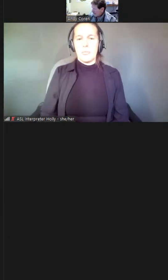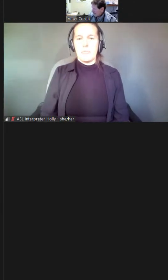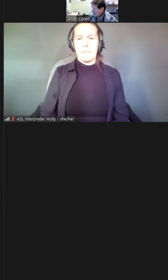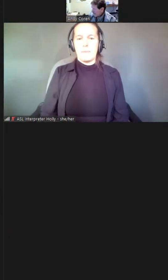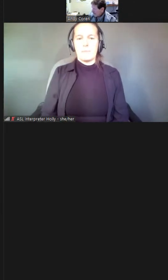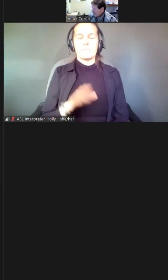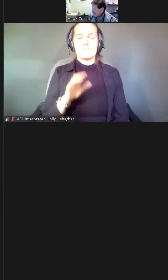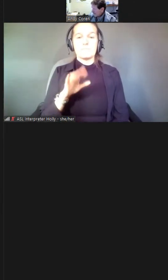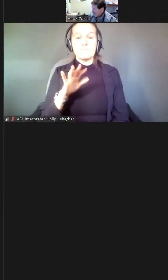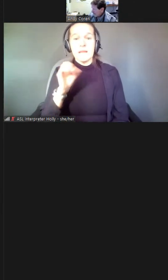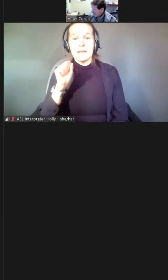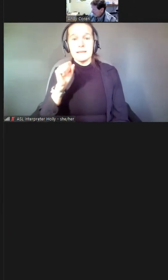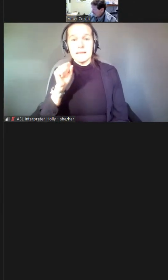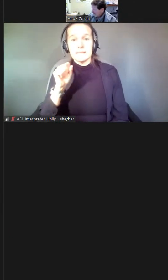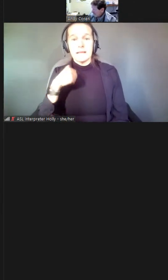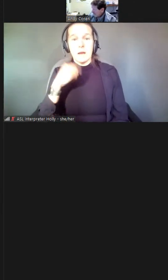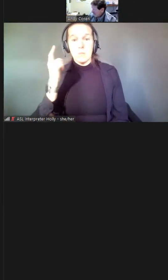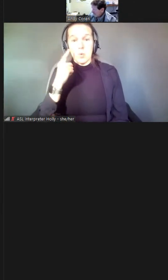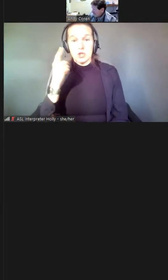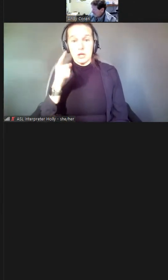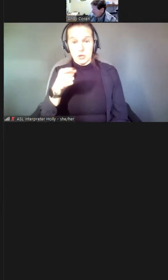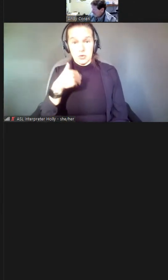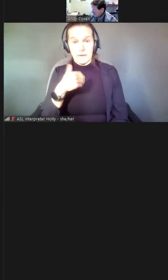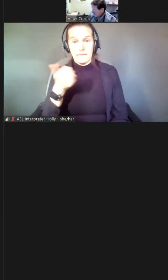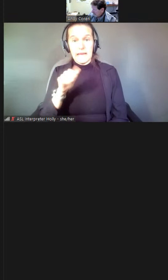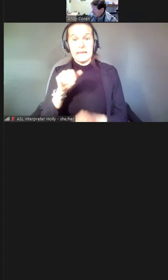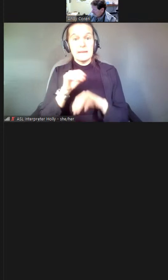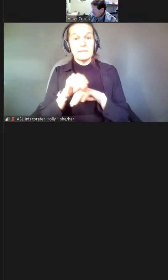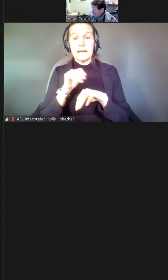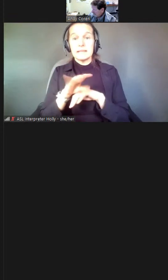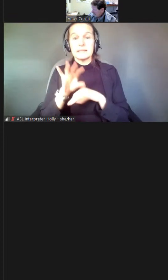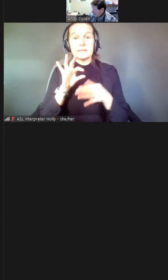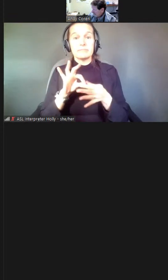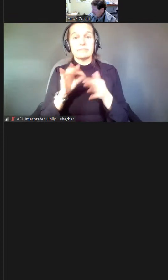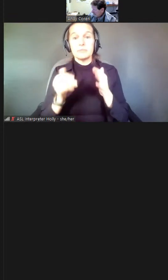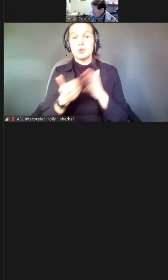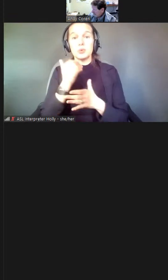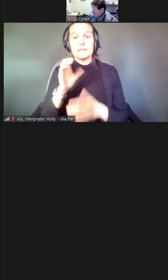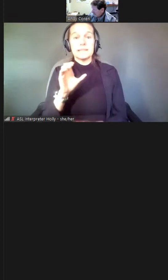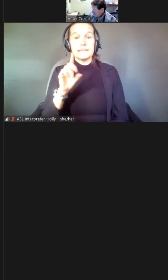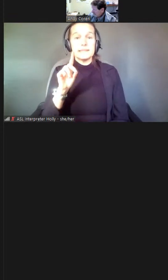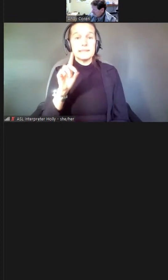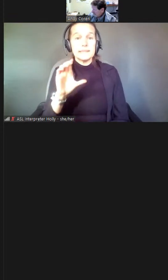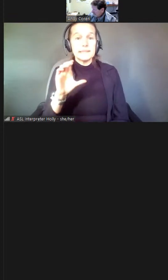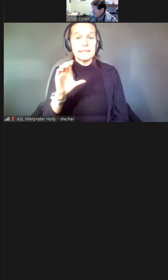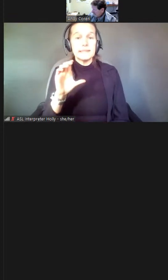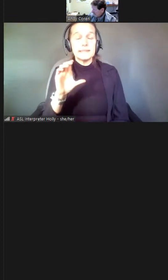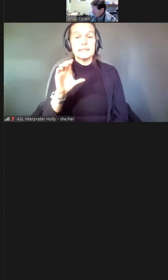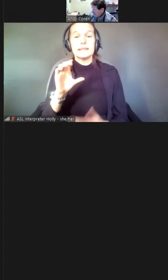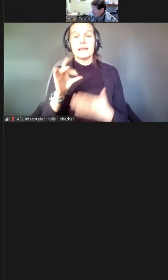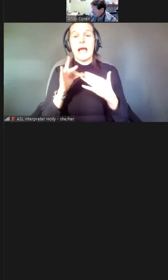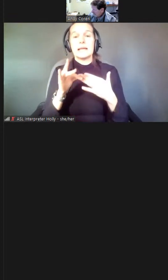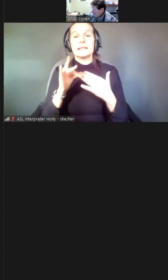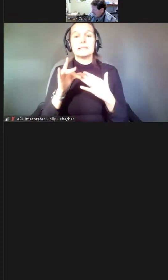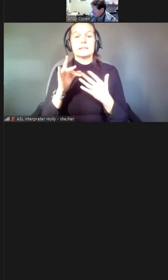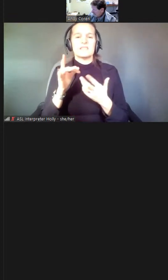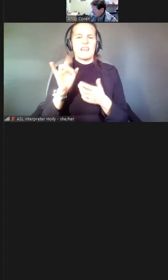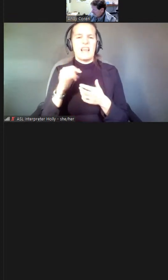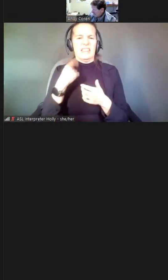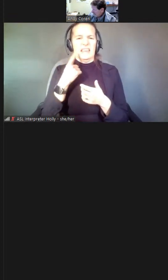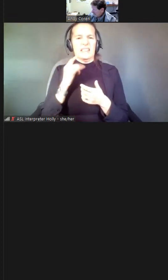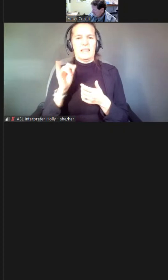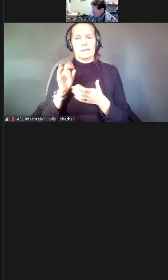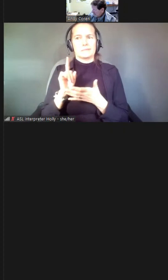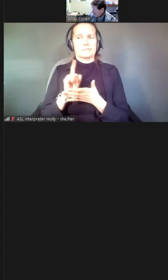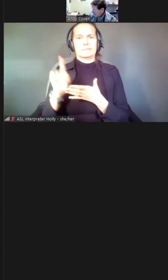Yes, I'm wondering if you have any advice about the new CDC guidance, or I think it's a week old at this point,